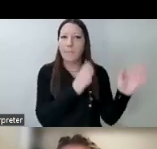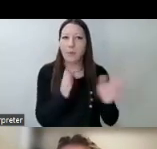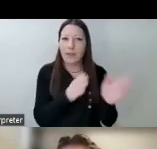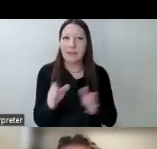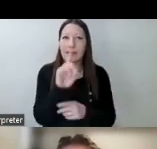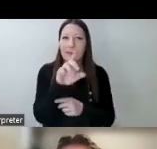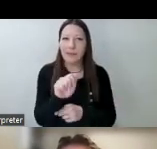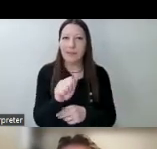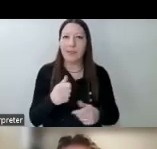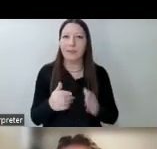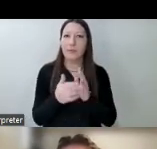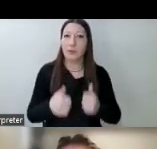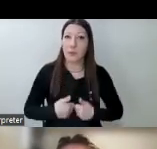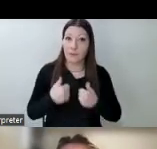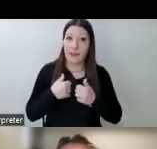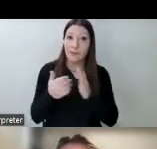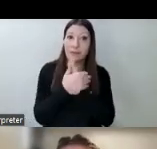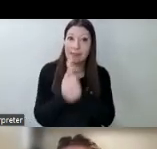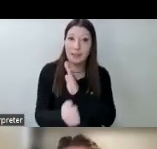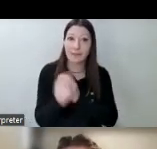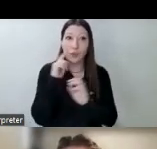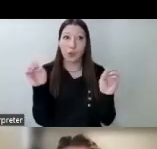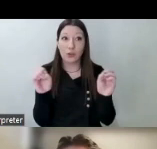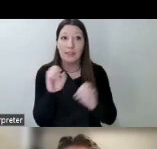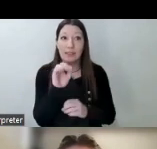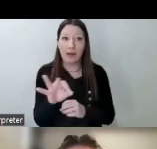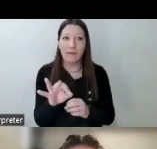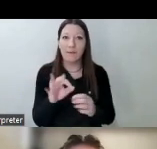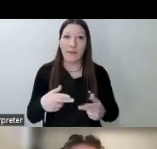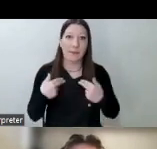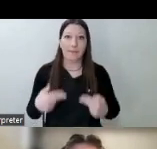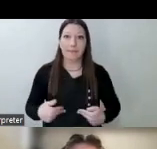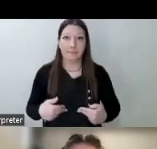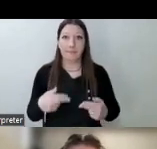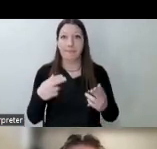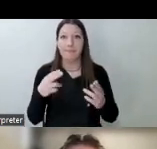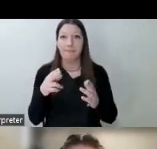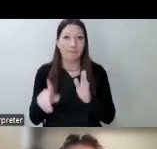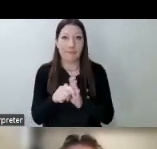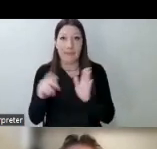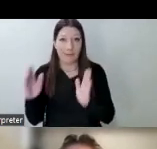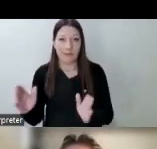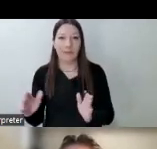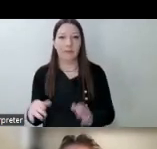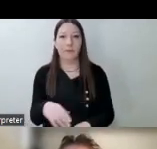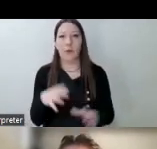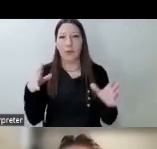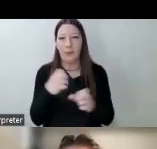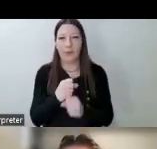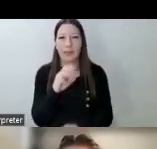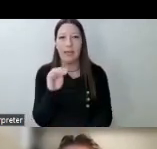for the Urgencies of the Anthropocene, or MDSSA, as we call it. The principal investigator of this project is